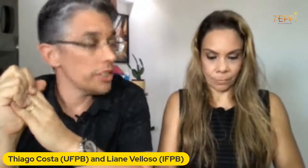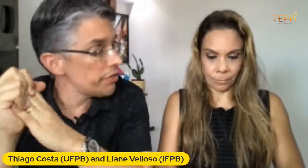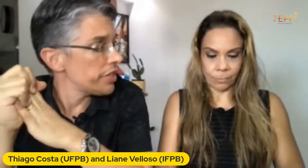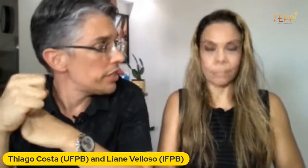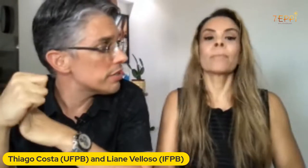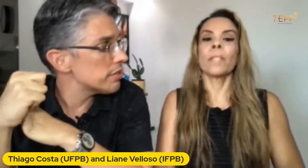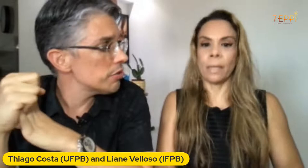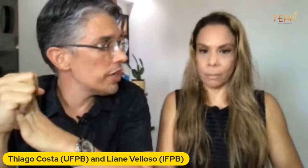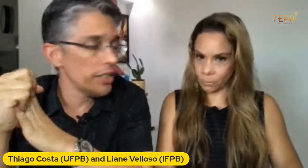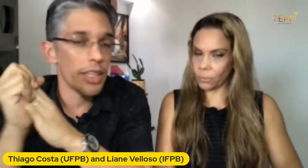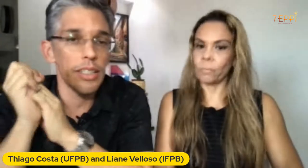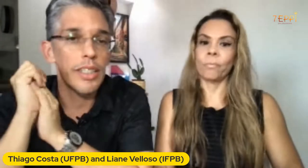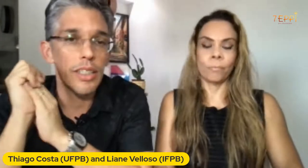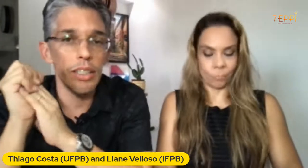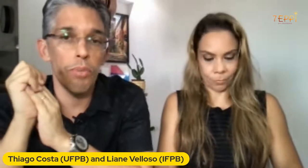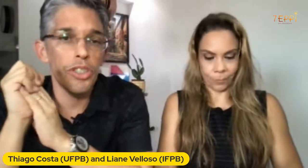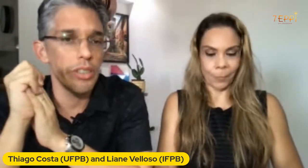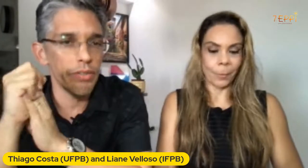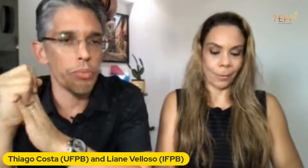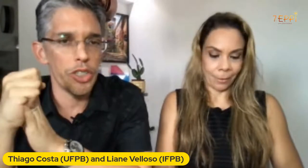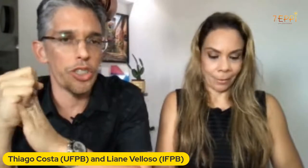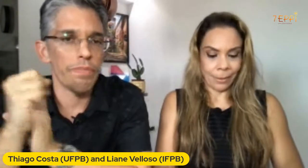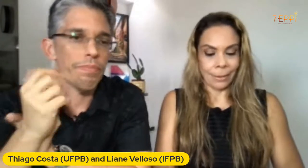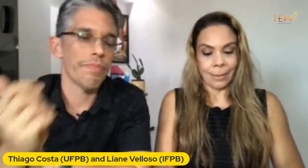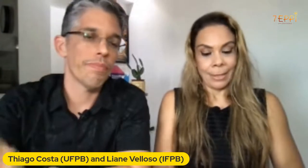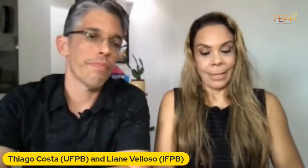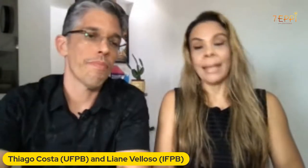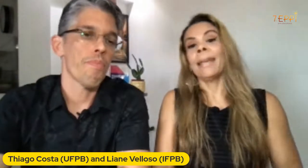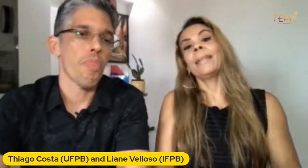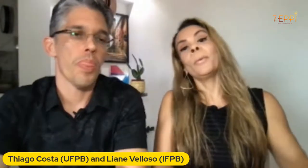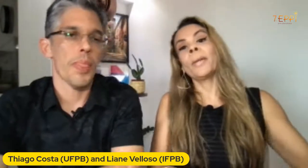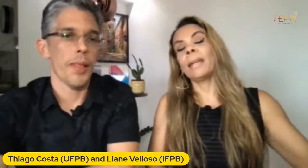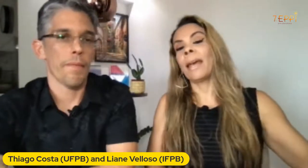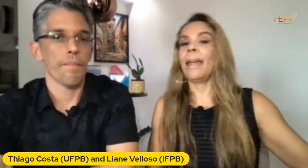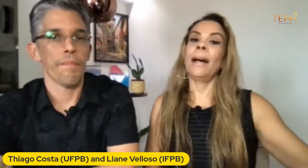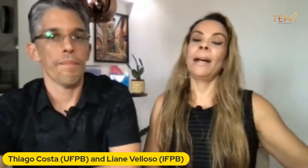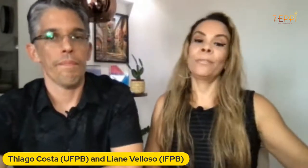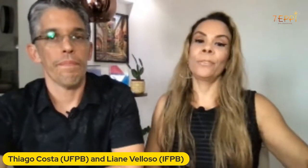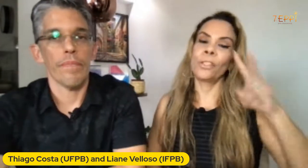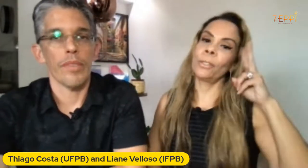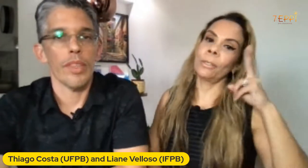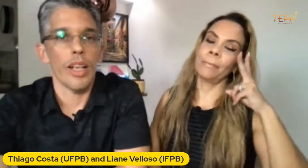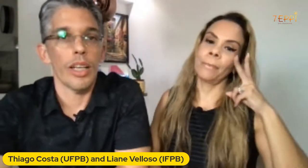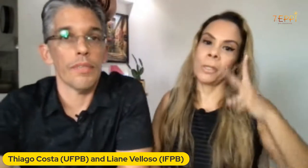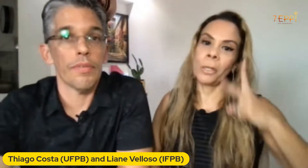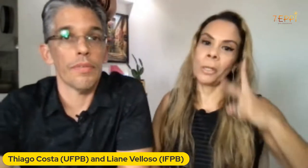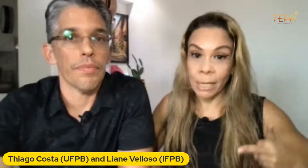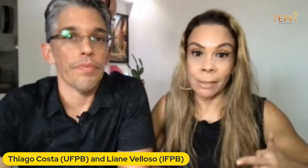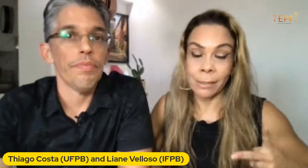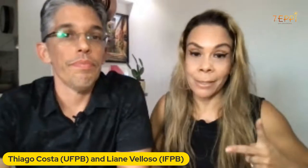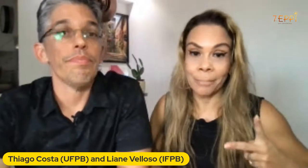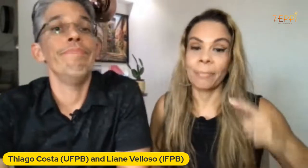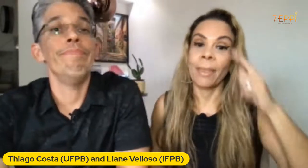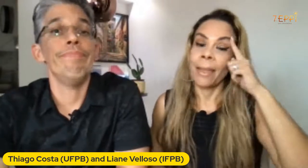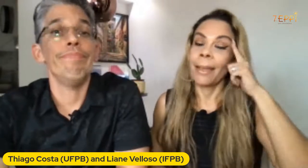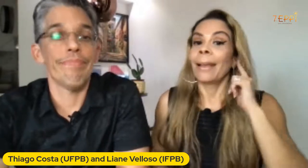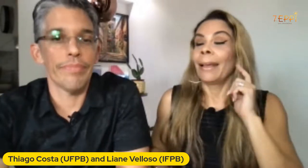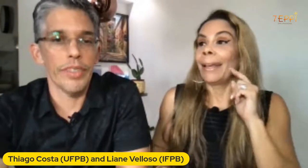the certificates. Yes. Okay, that's the important information. And we have two